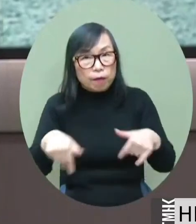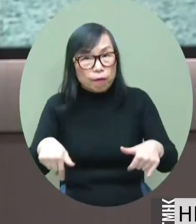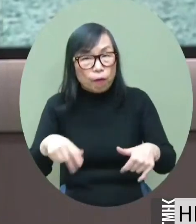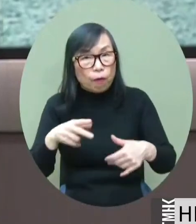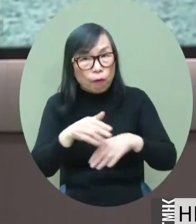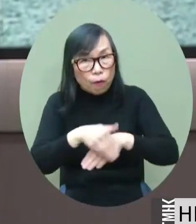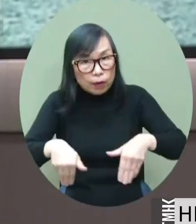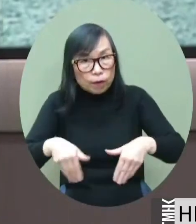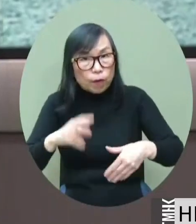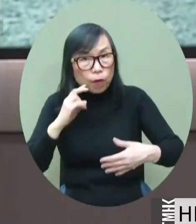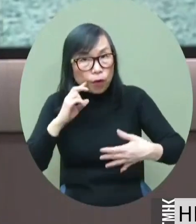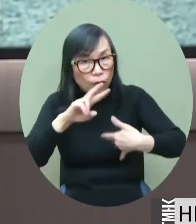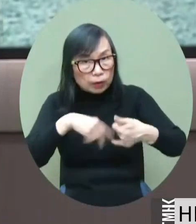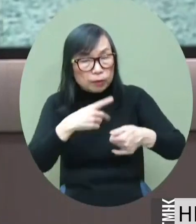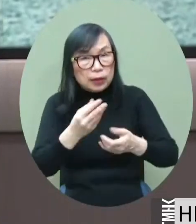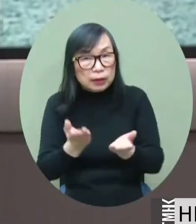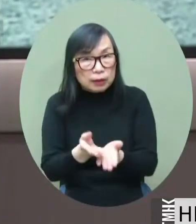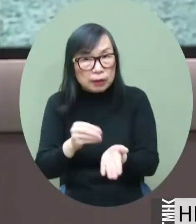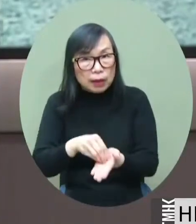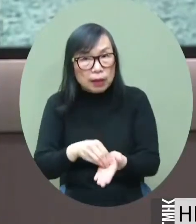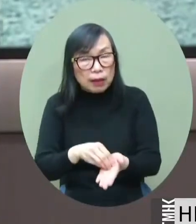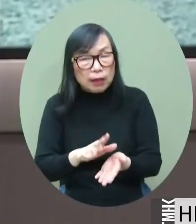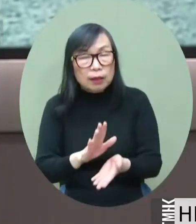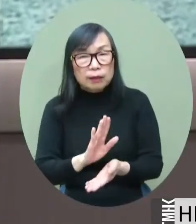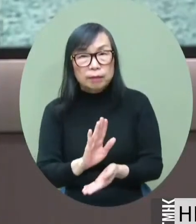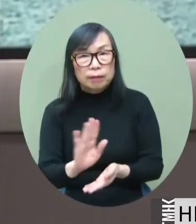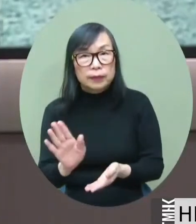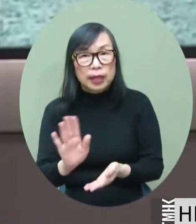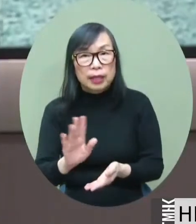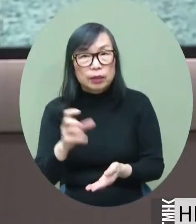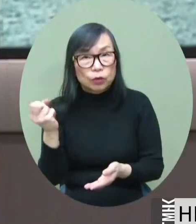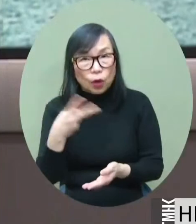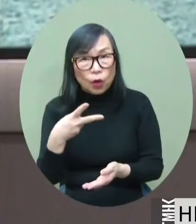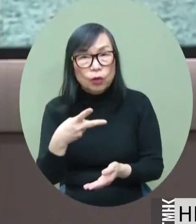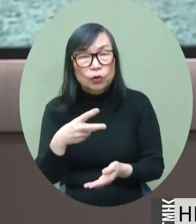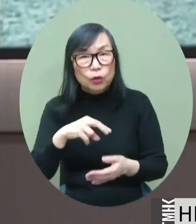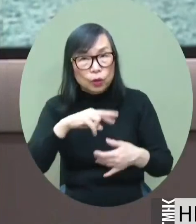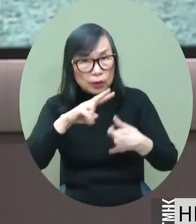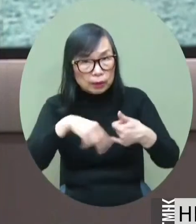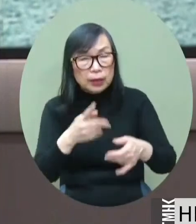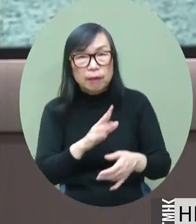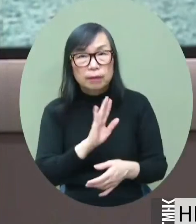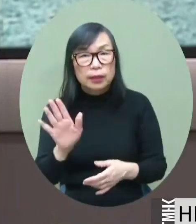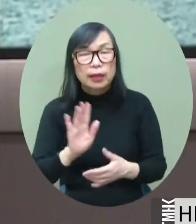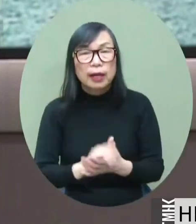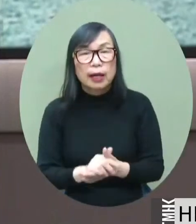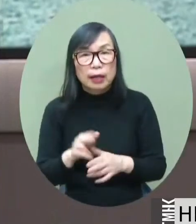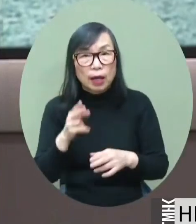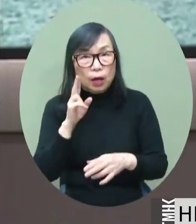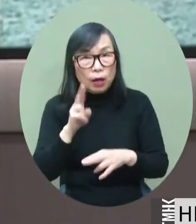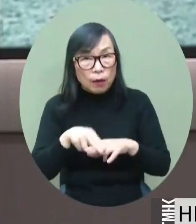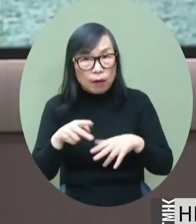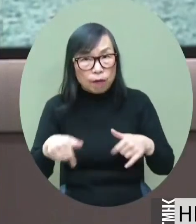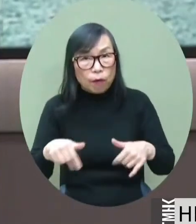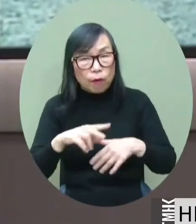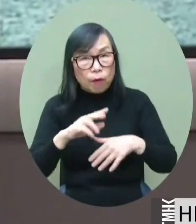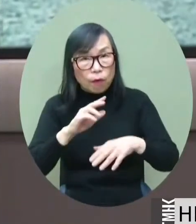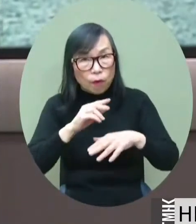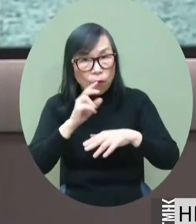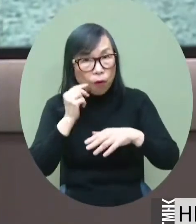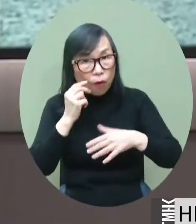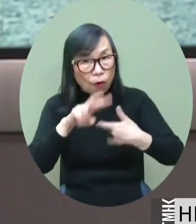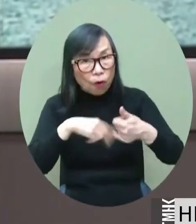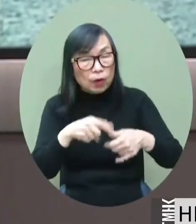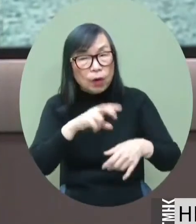the residents were confirmed before the RTD operations, these people did not have to take the test